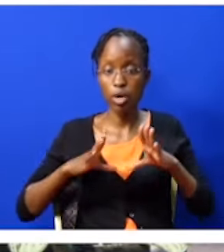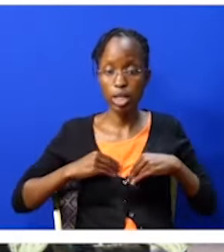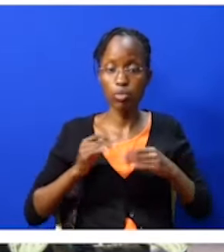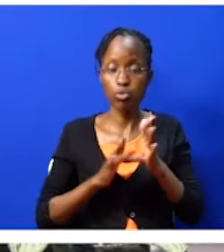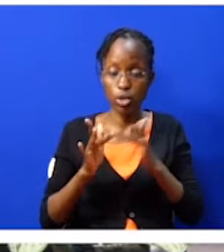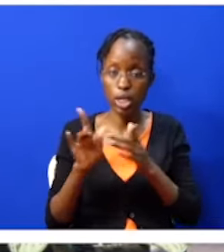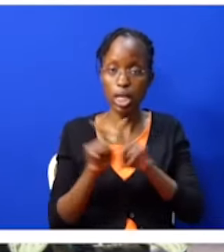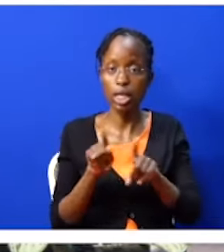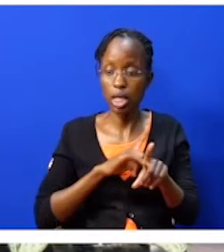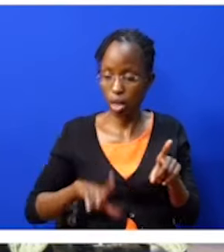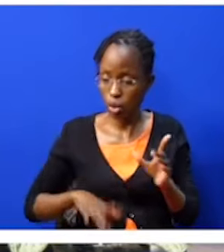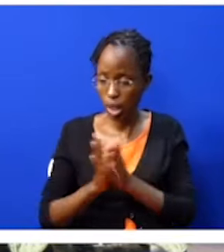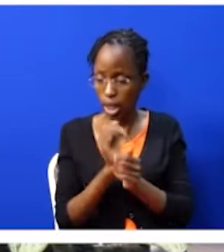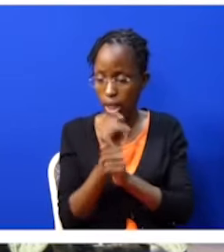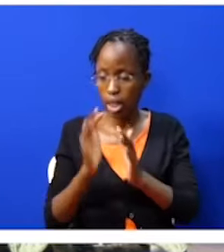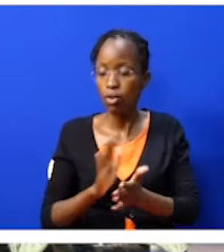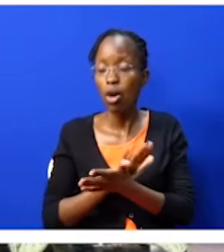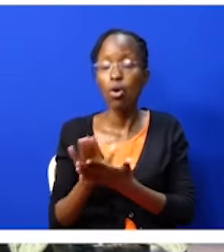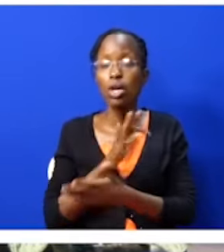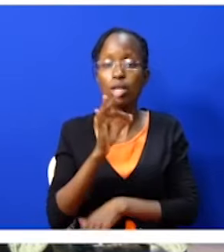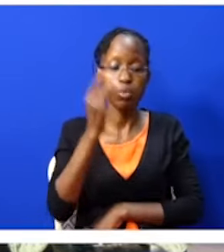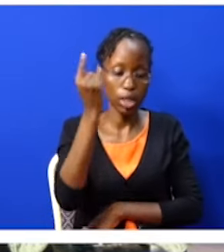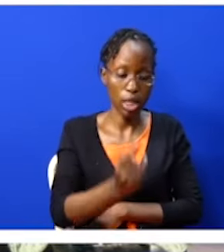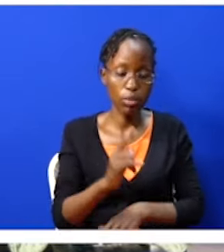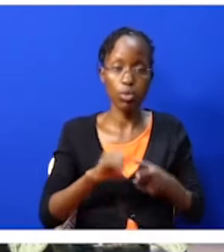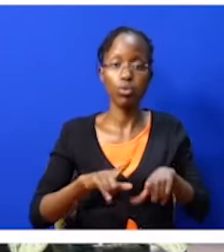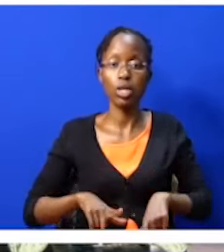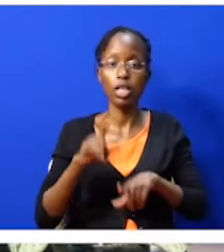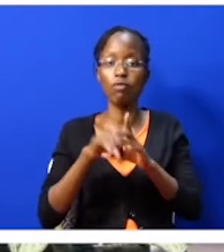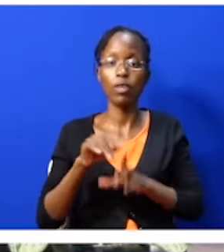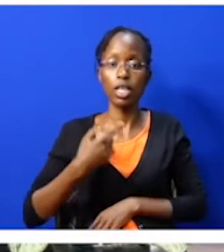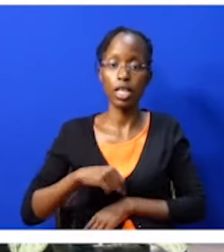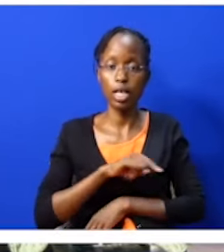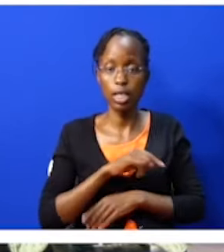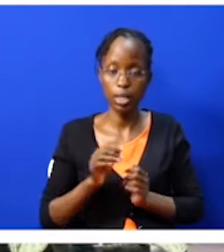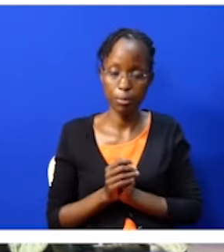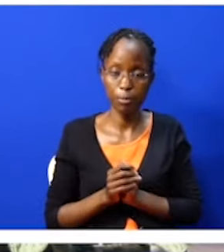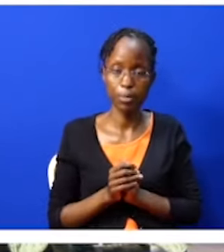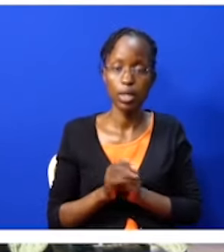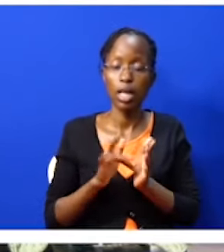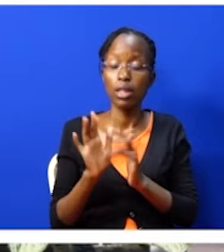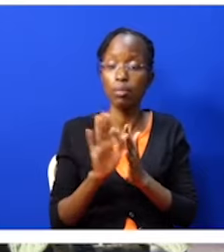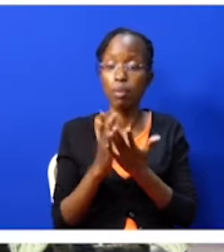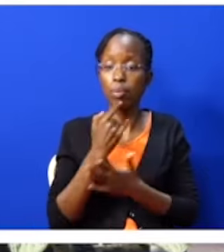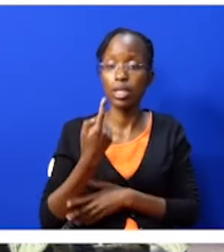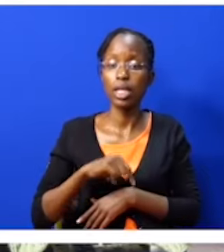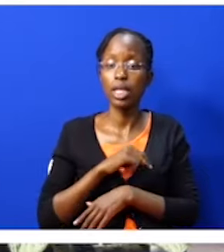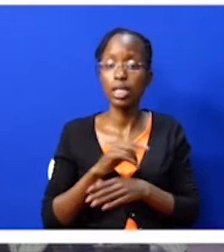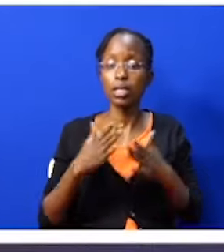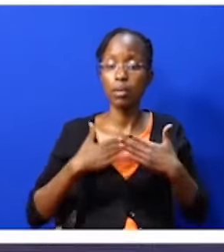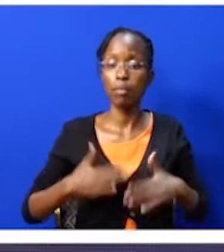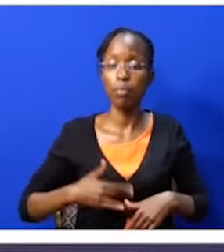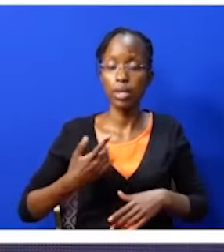our Lord and Savior, the Holy Spirit comes to live in us. The Bible tells us that our